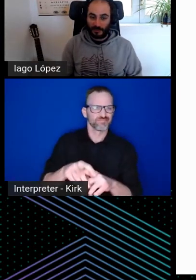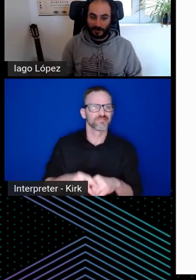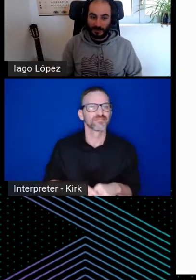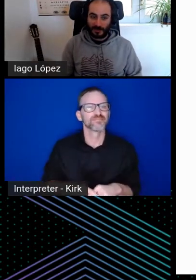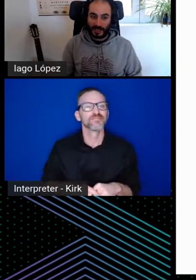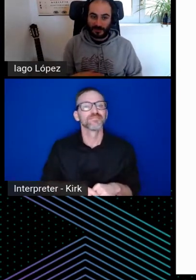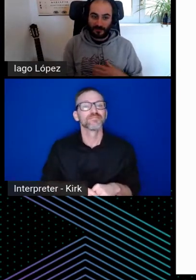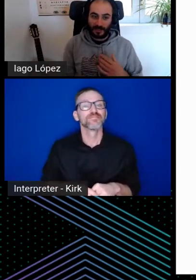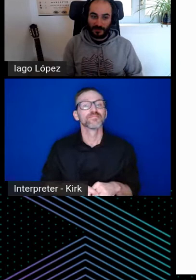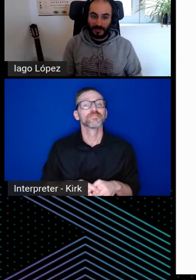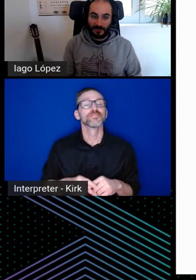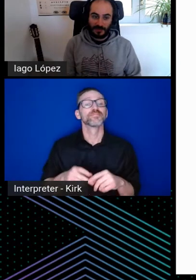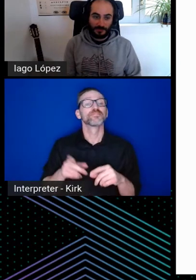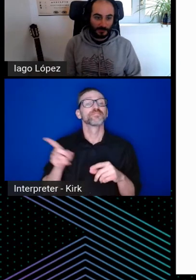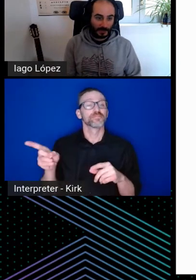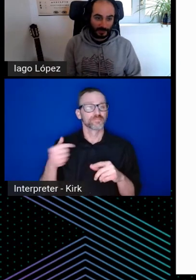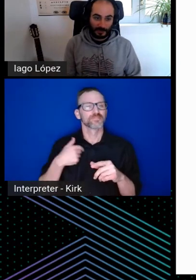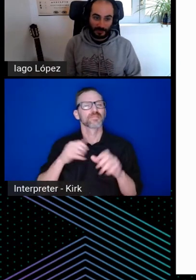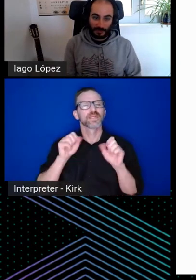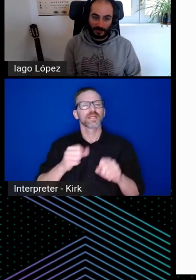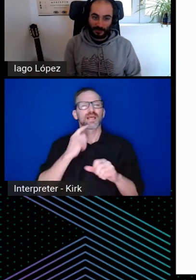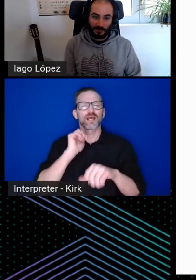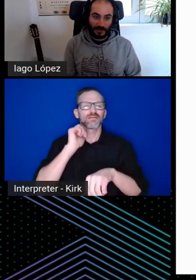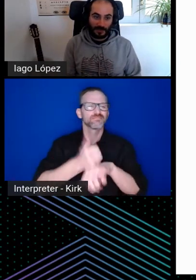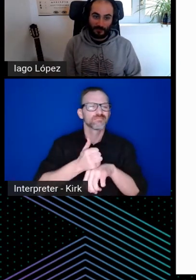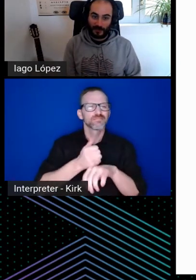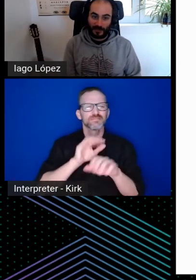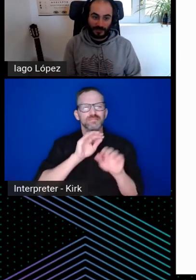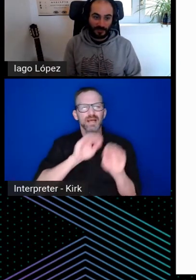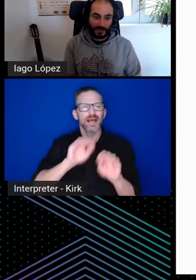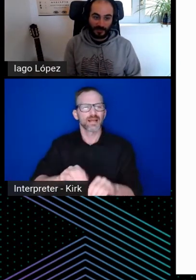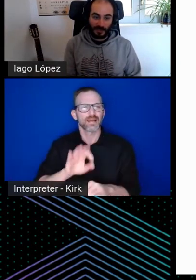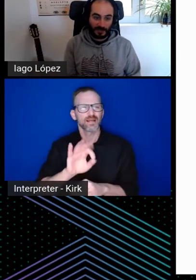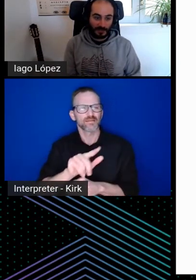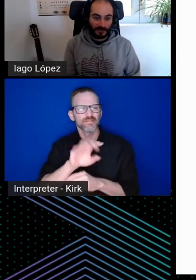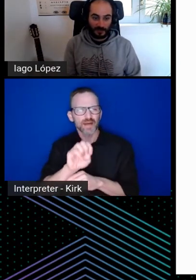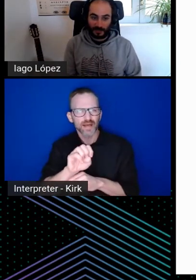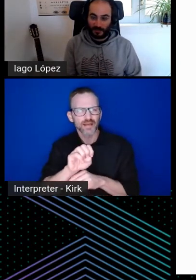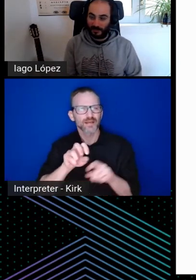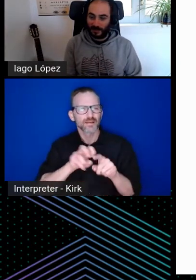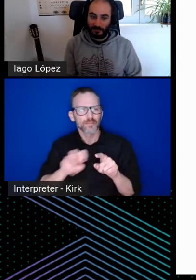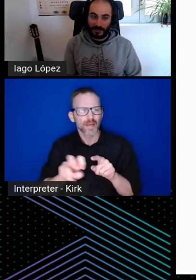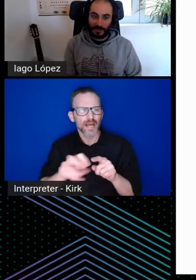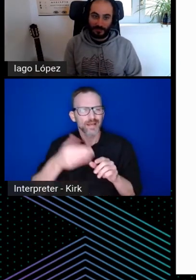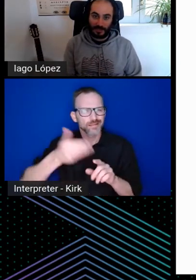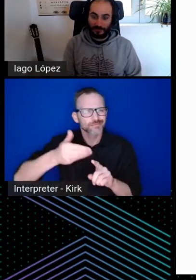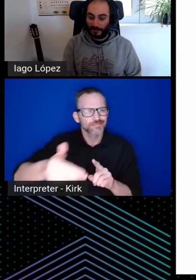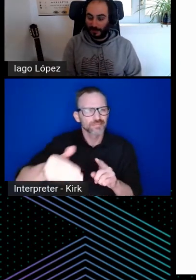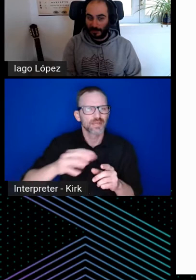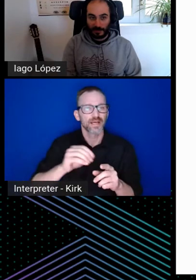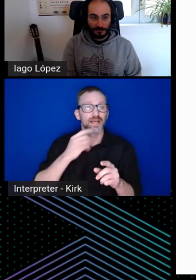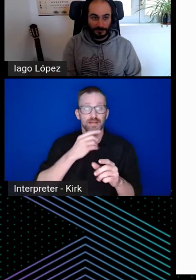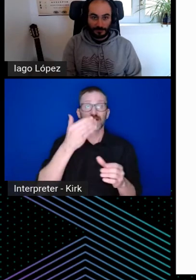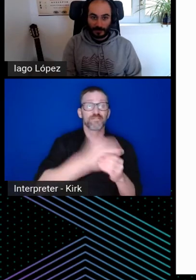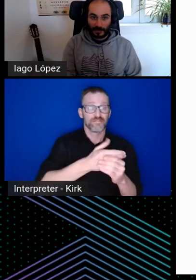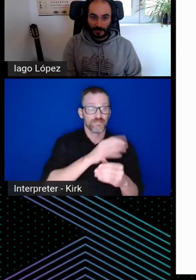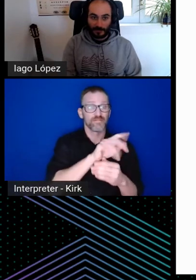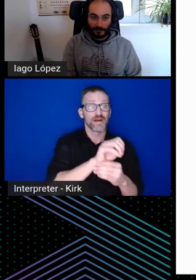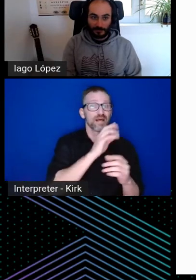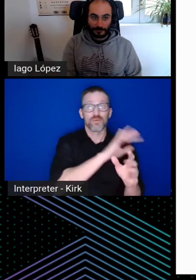can just add some file on etc, and you define where the file should be, the contents, and the file will end up there.